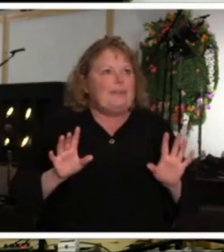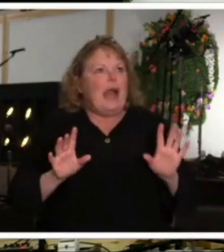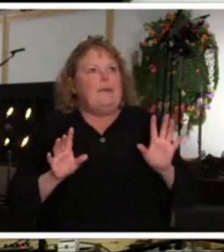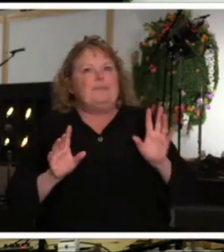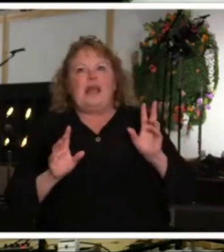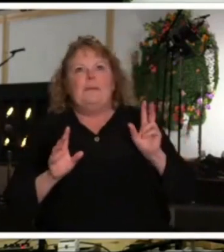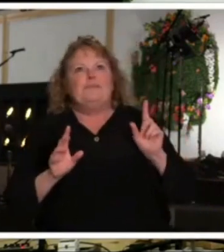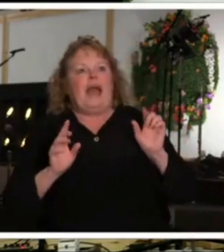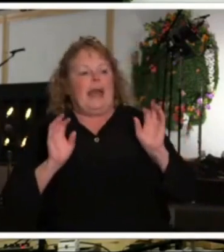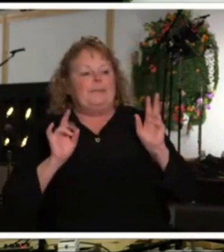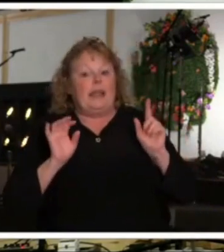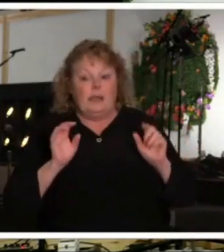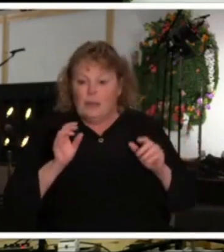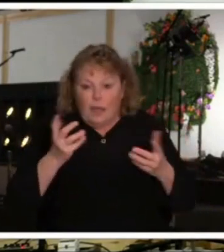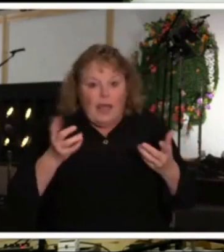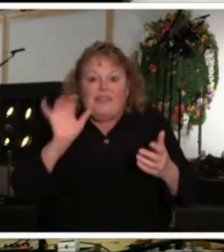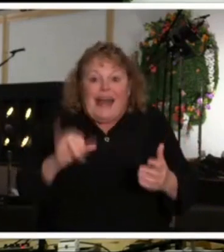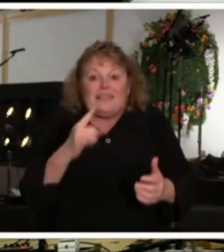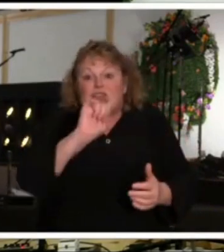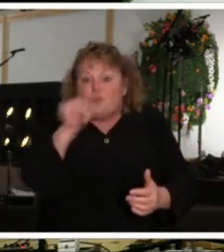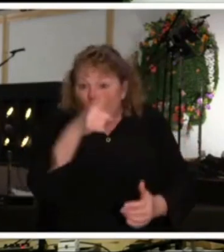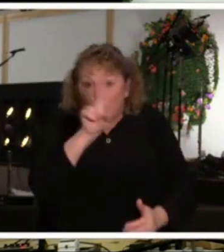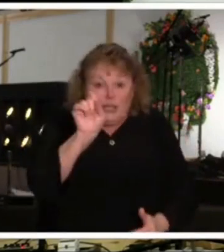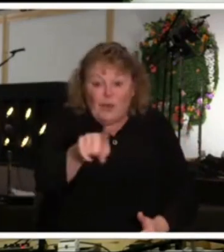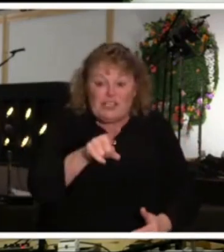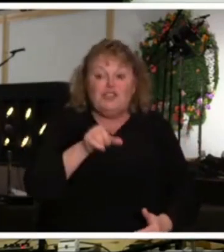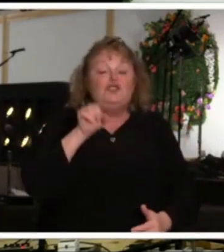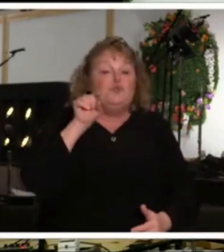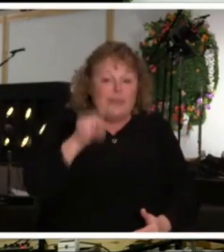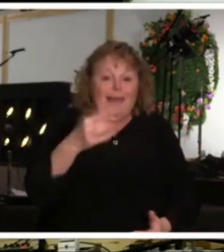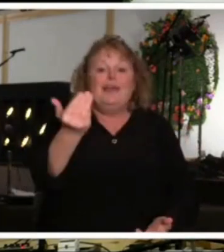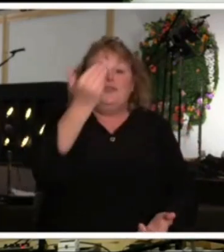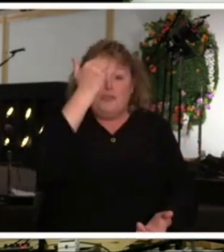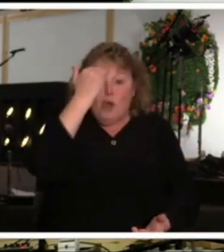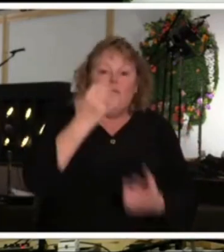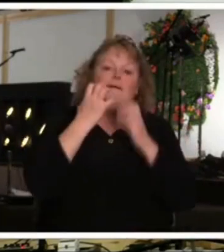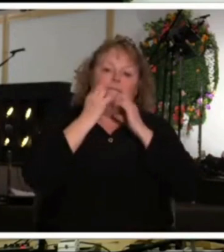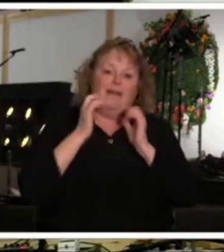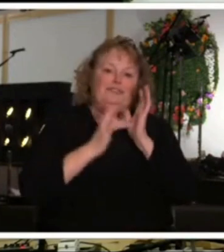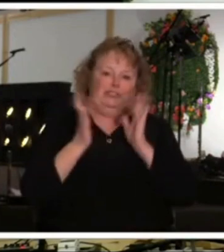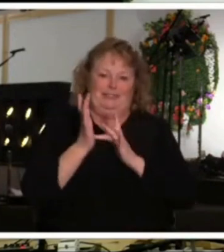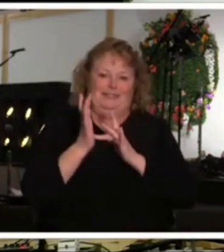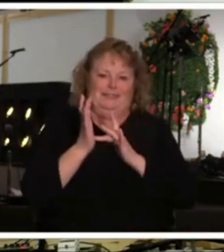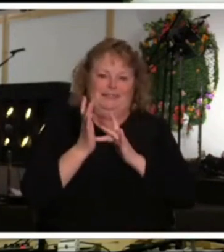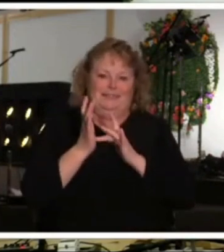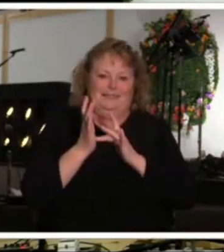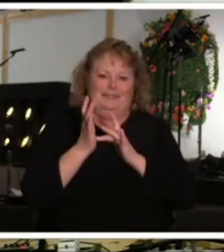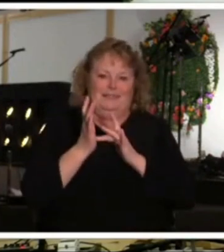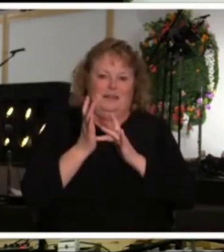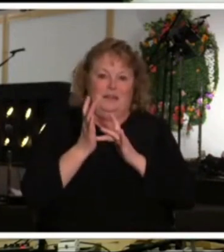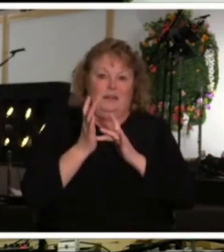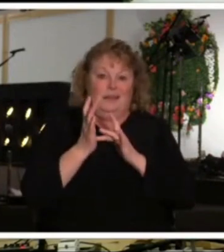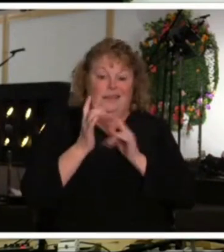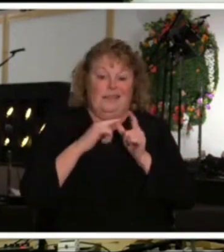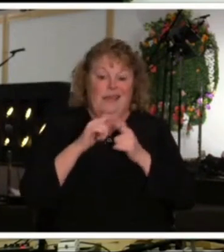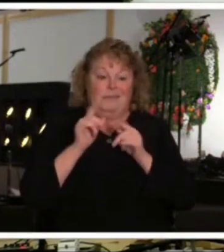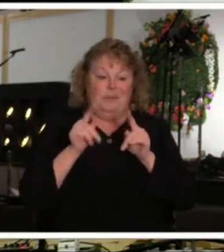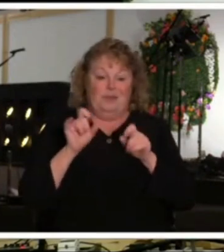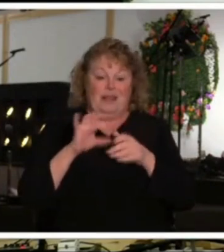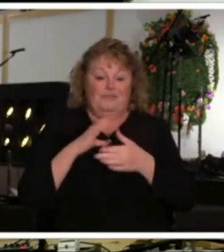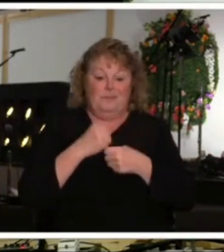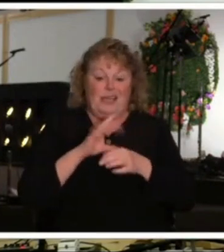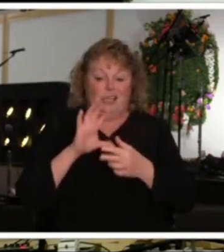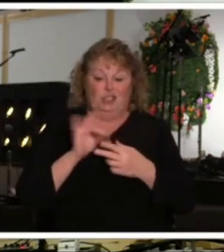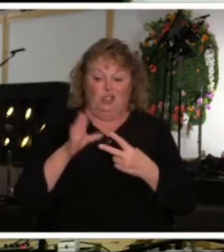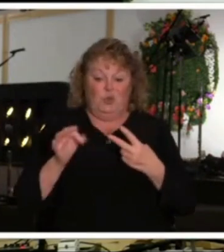Do they know Jesus? Do they know Jesus? Do they know Jesus? Because that's the question. And ultimately, people have to make a choice. Am